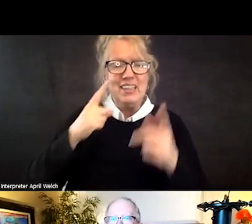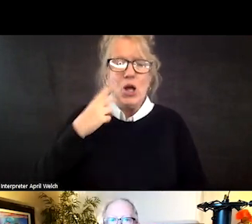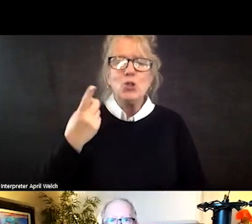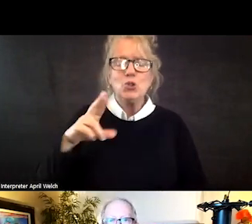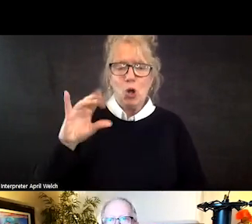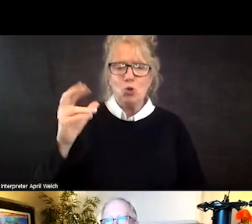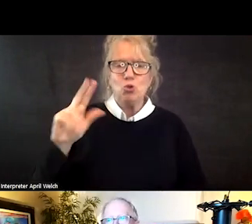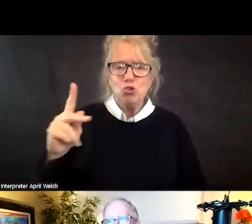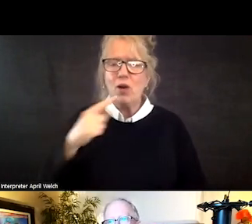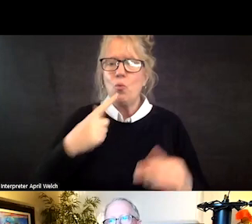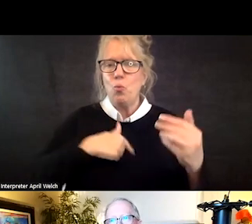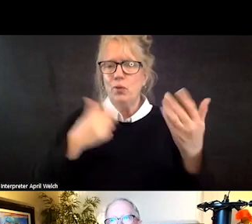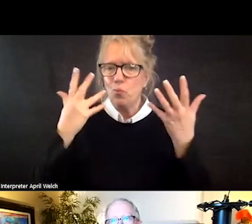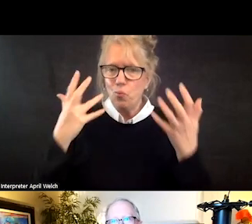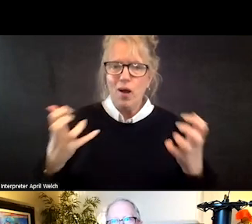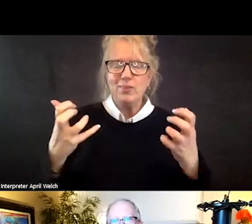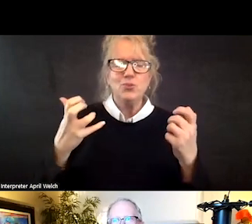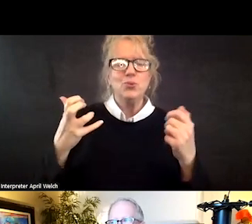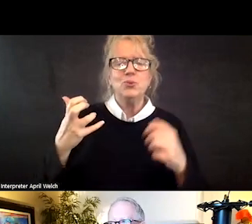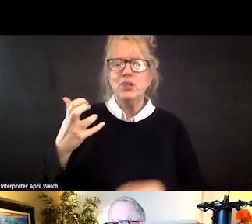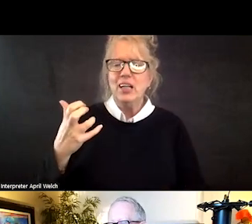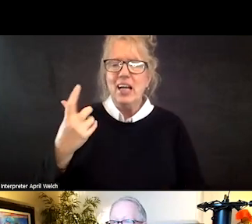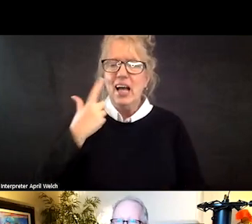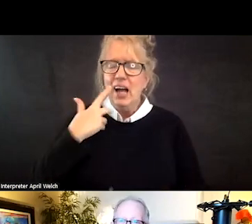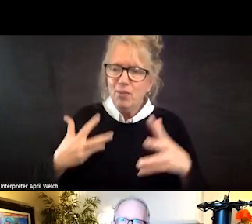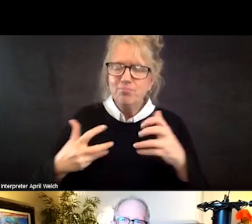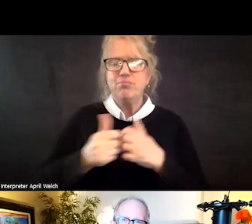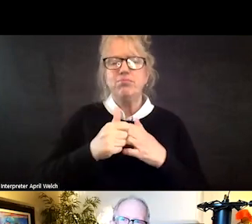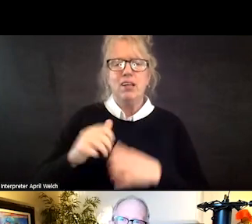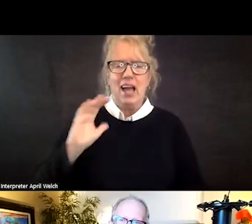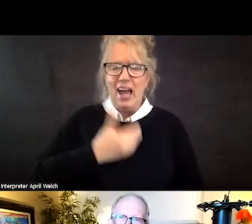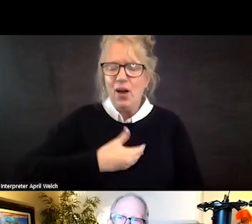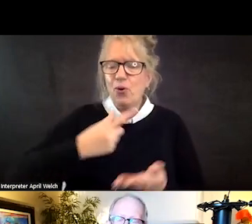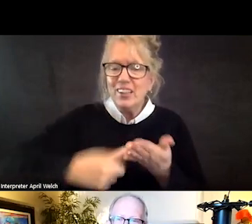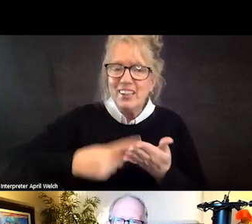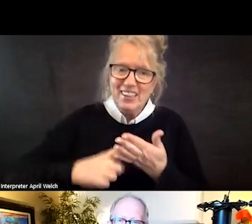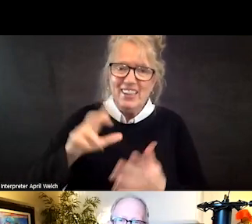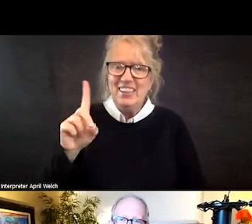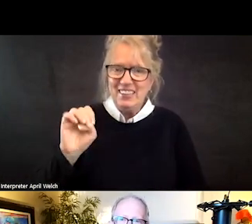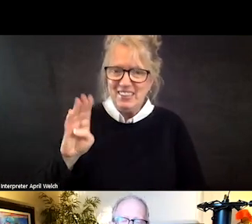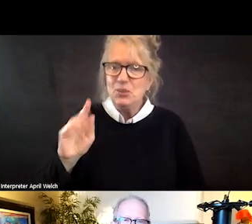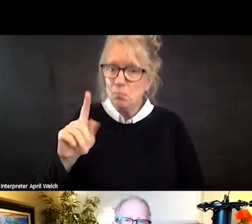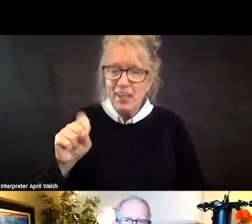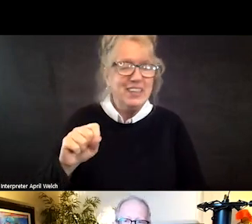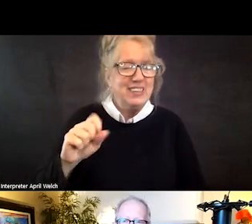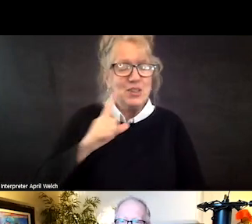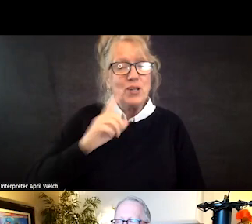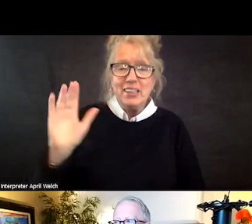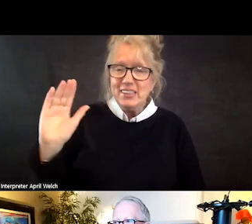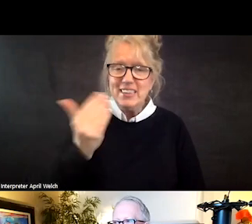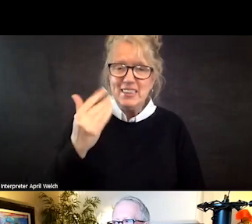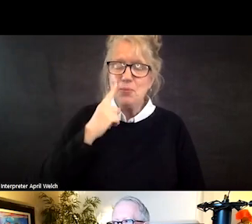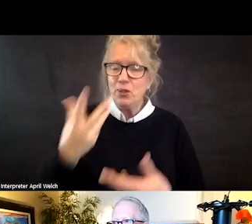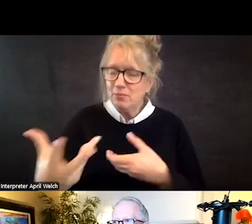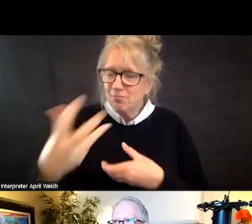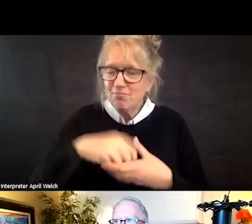also want to pick up our speed of debates. That seems to be really an area that we get engaged